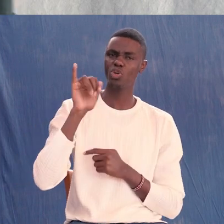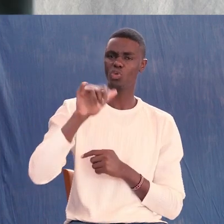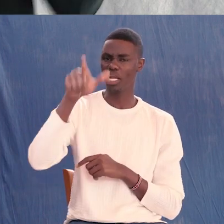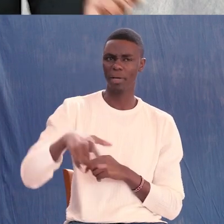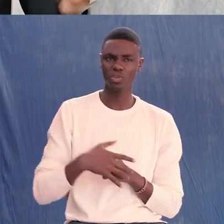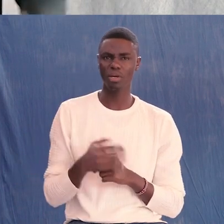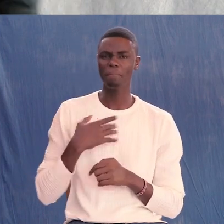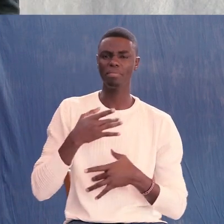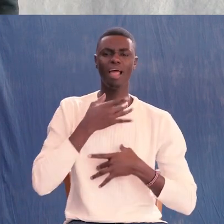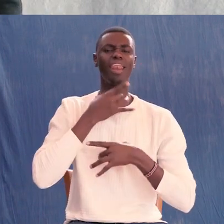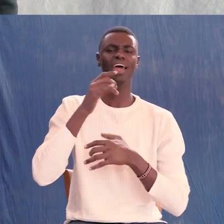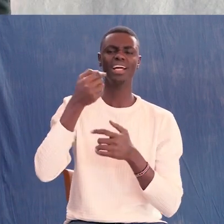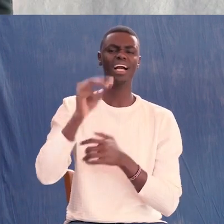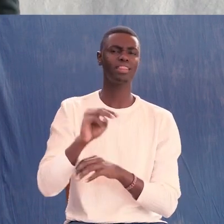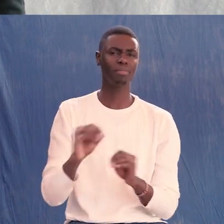don't even like them.